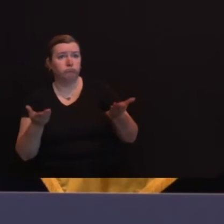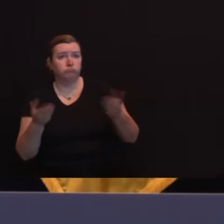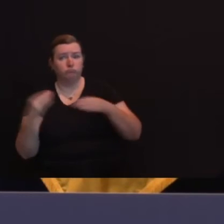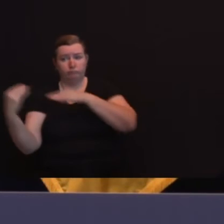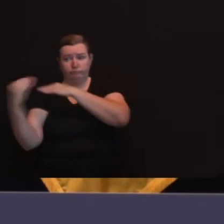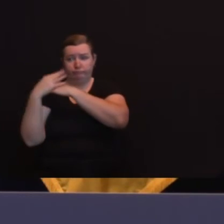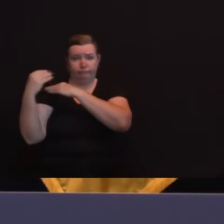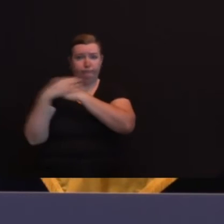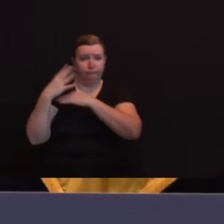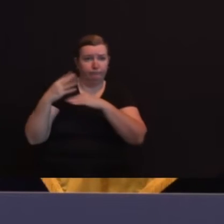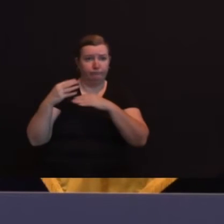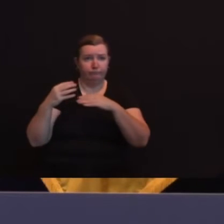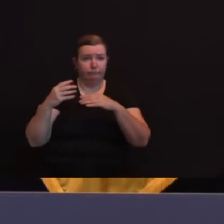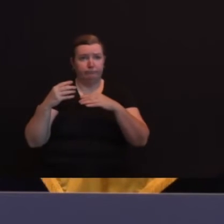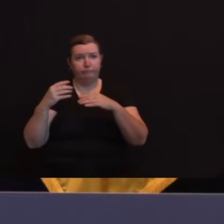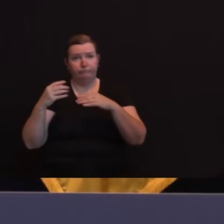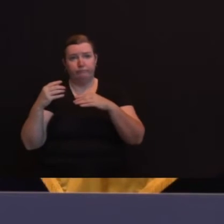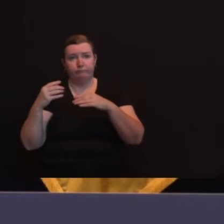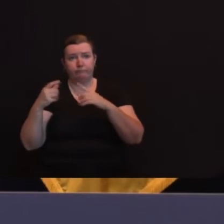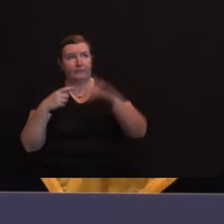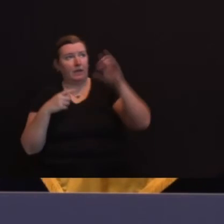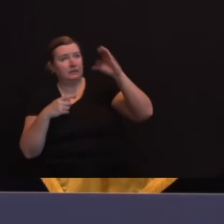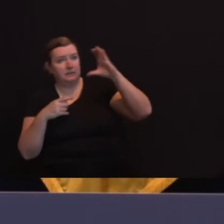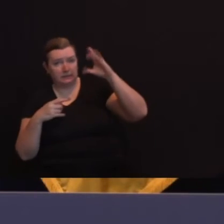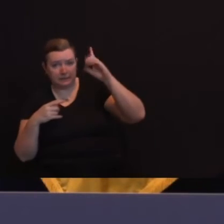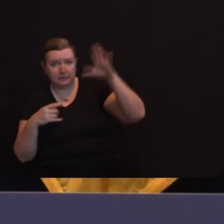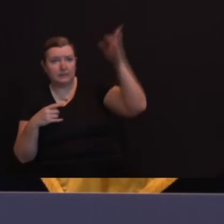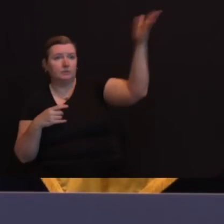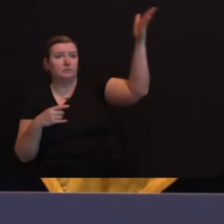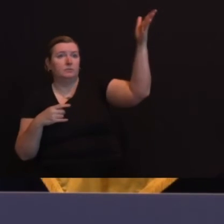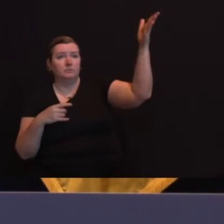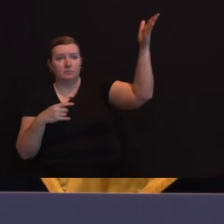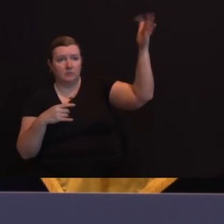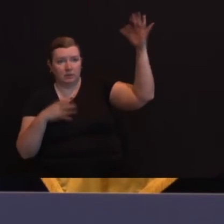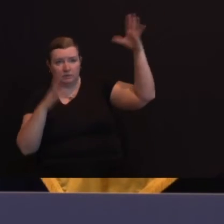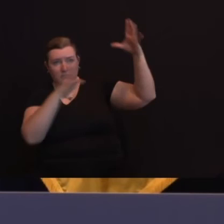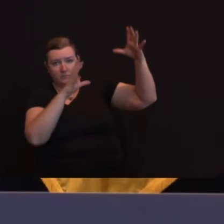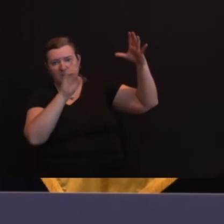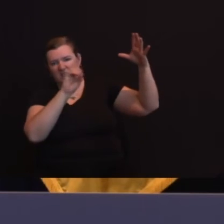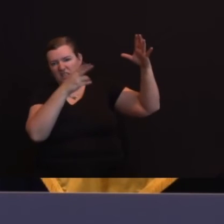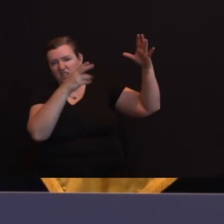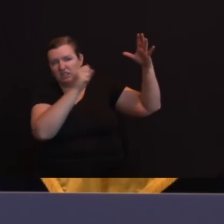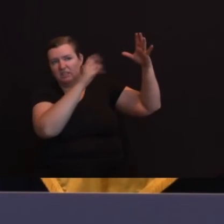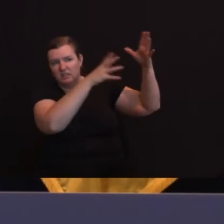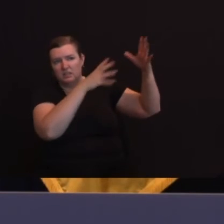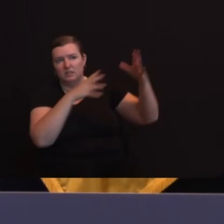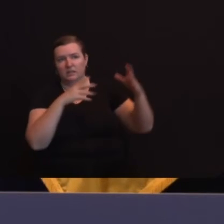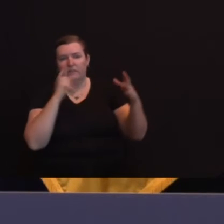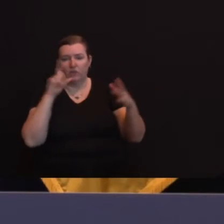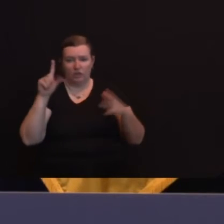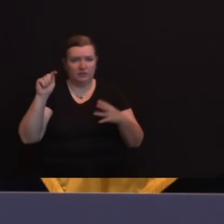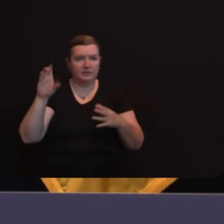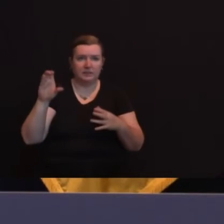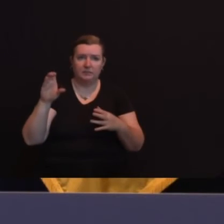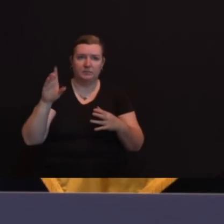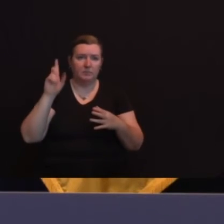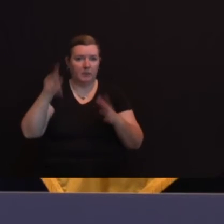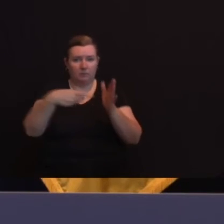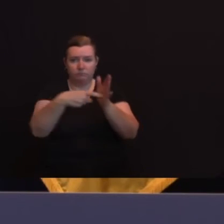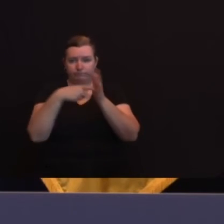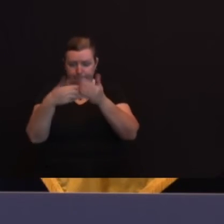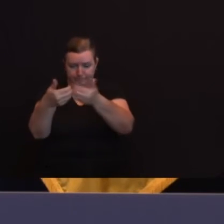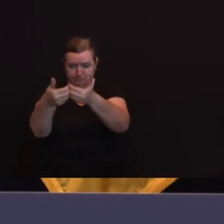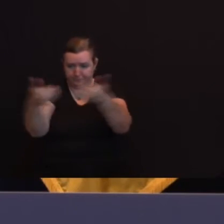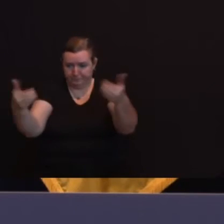and orders that came from Judy and the Department of Health in long-term care was explicit about cohorting of